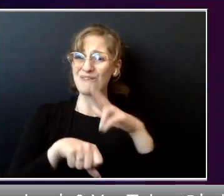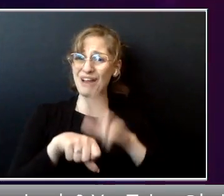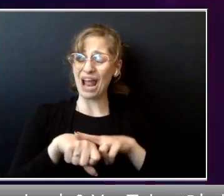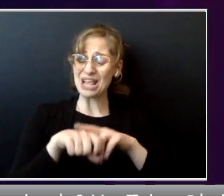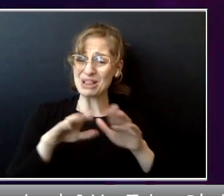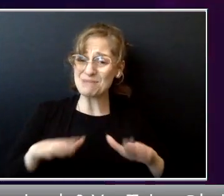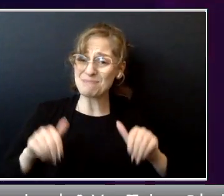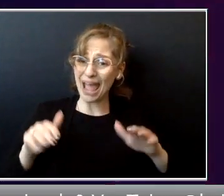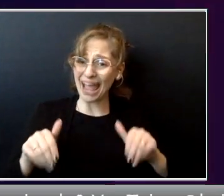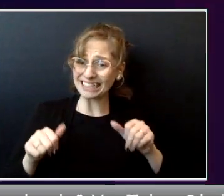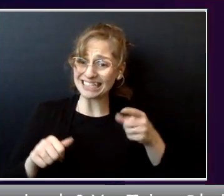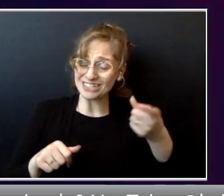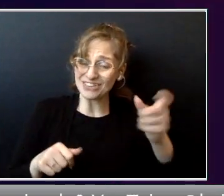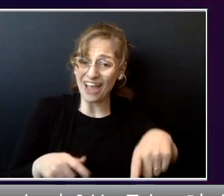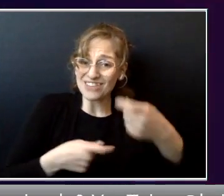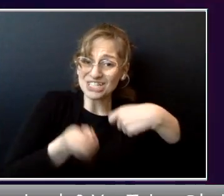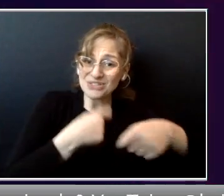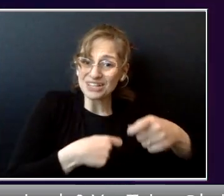sweatpants?